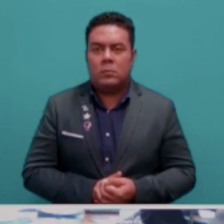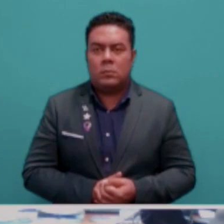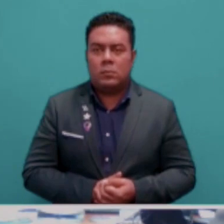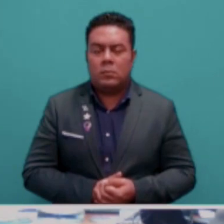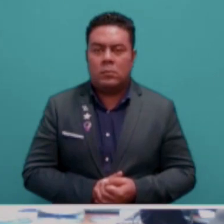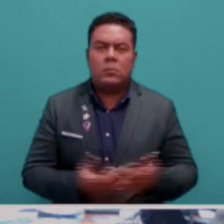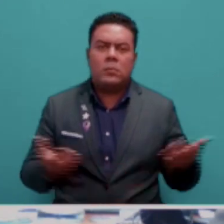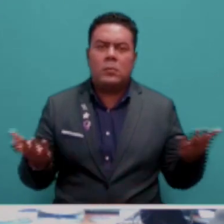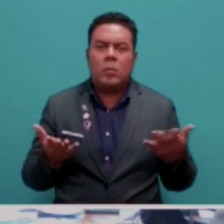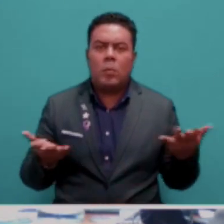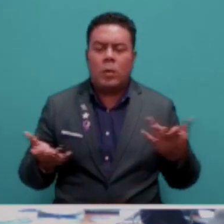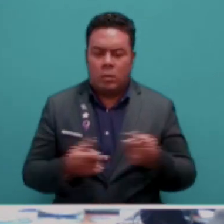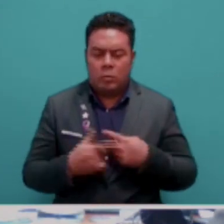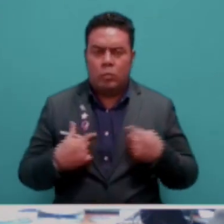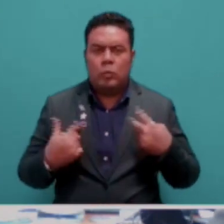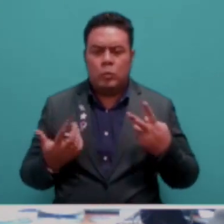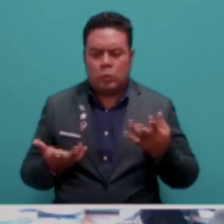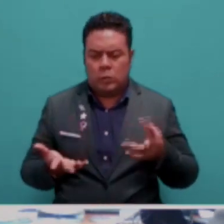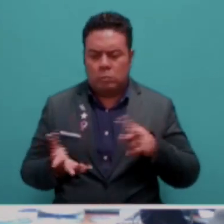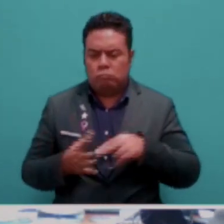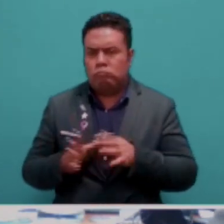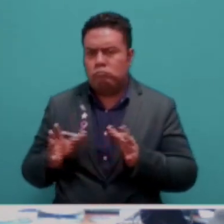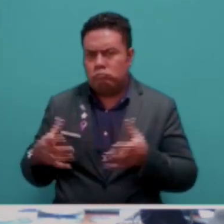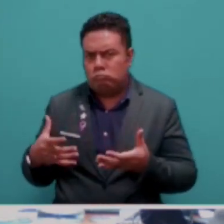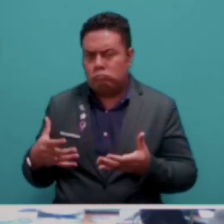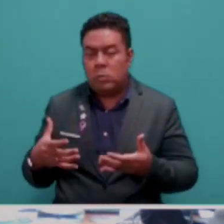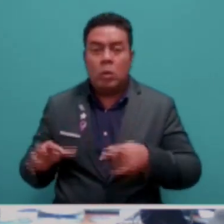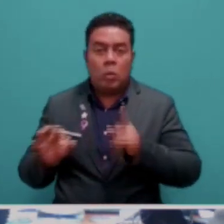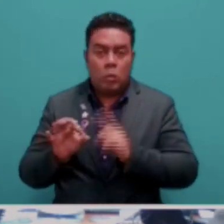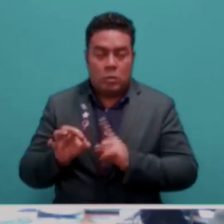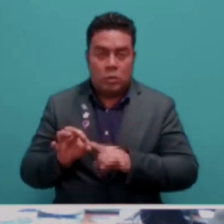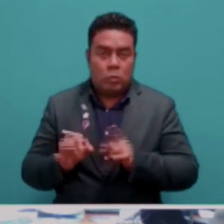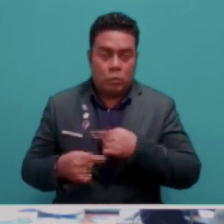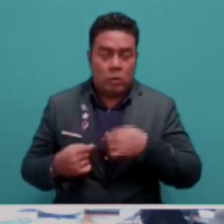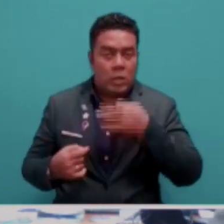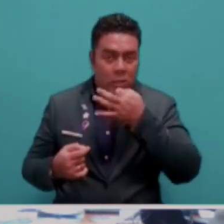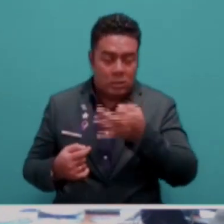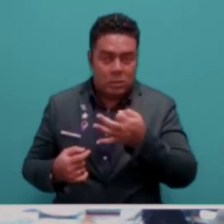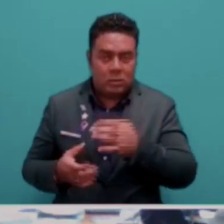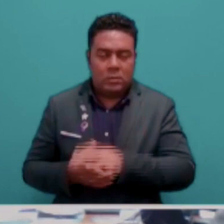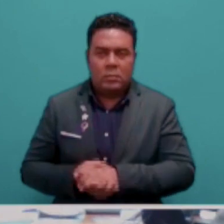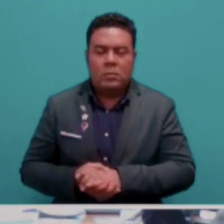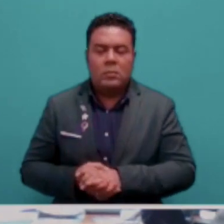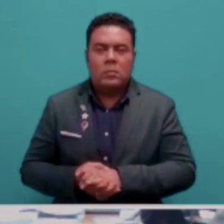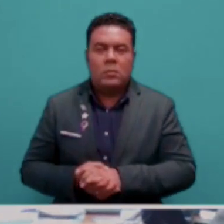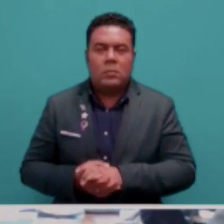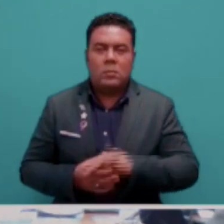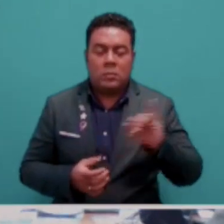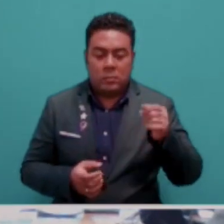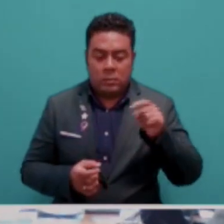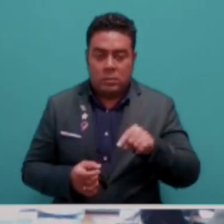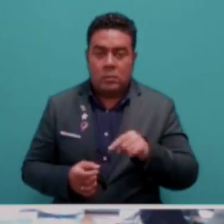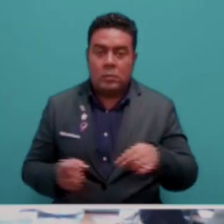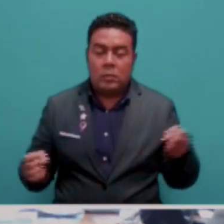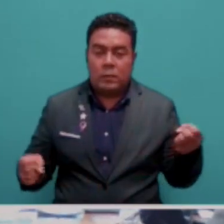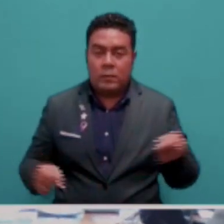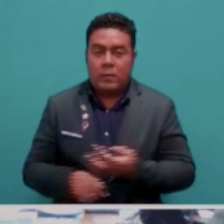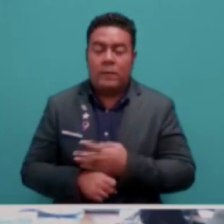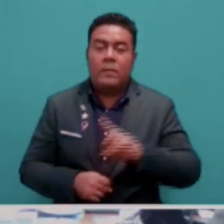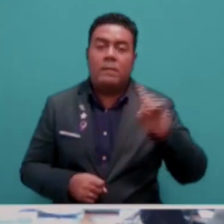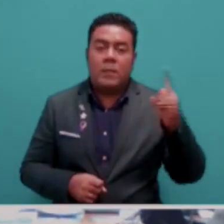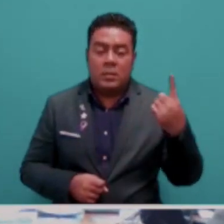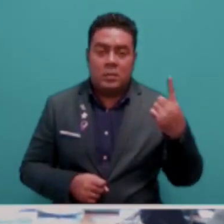where do we stand? Because the question that we will ask is this. This is going to be effective from the